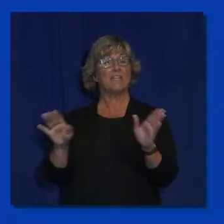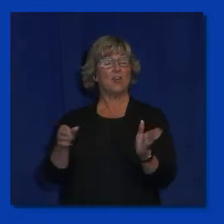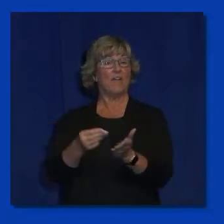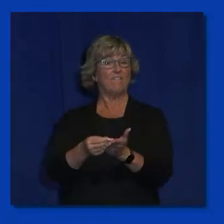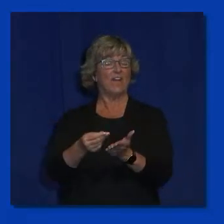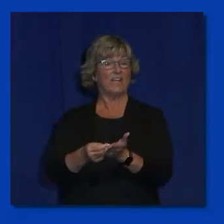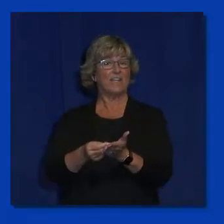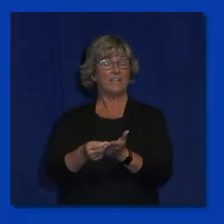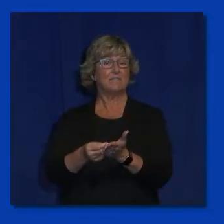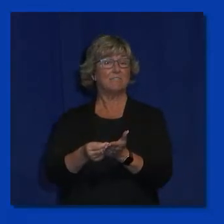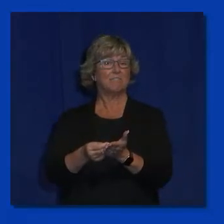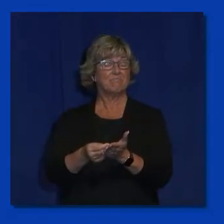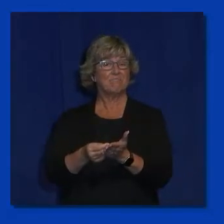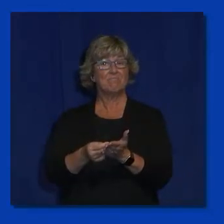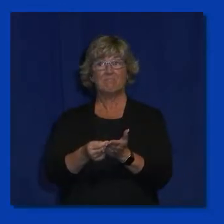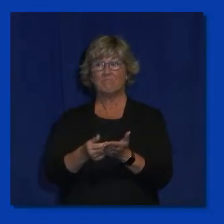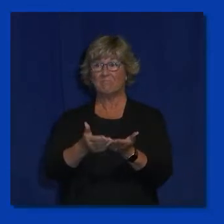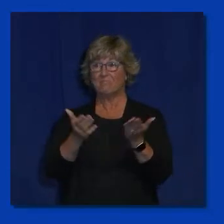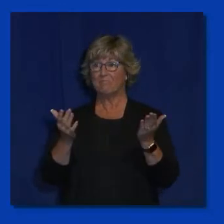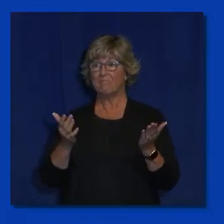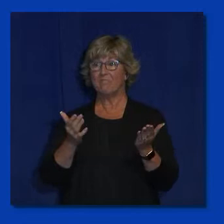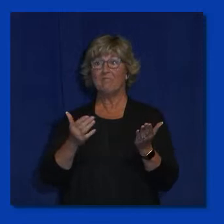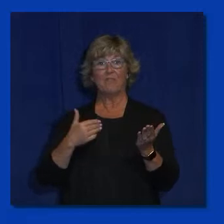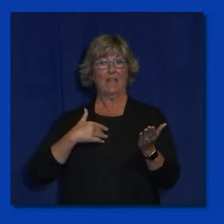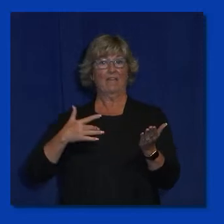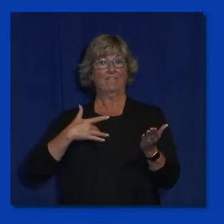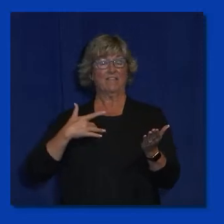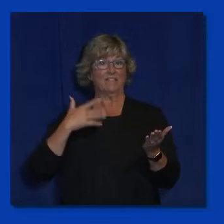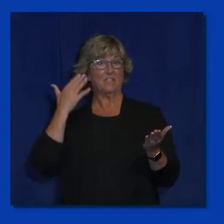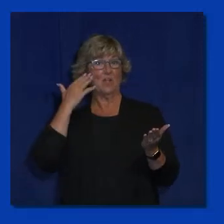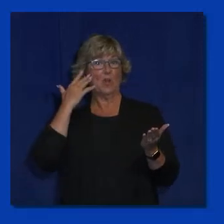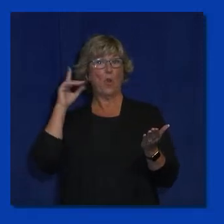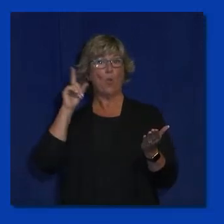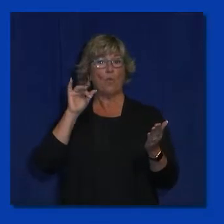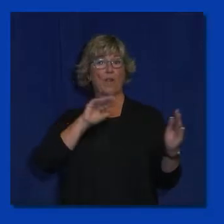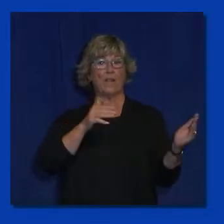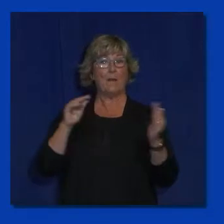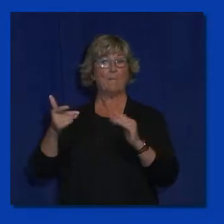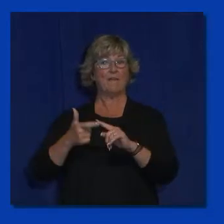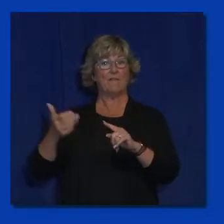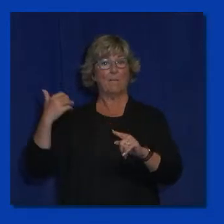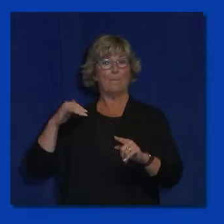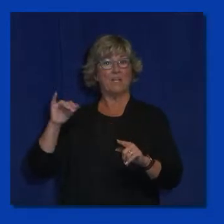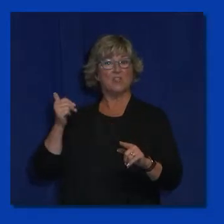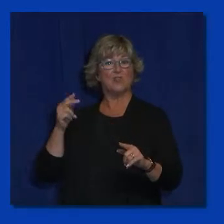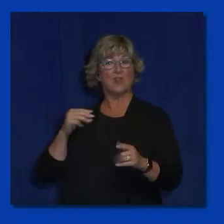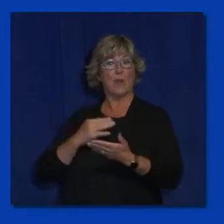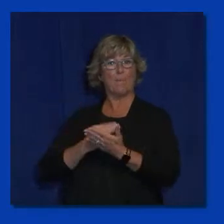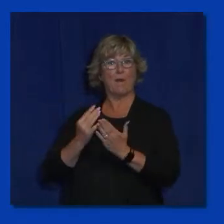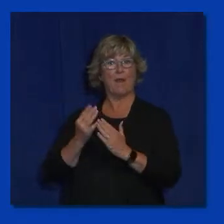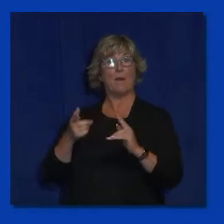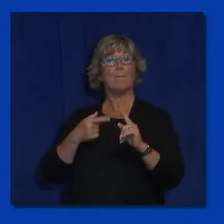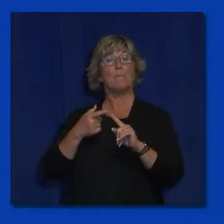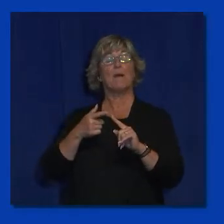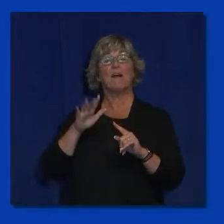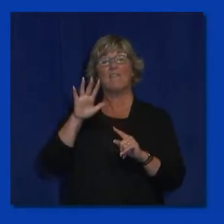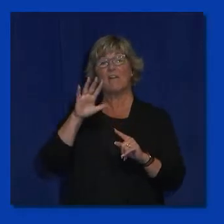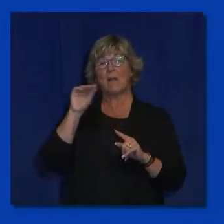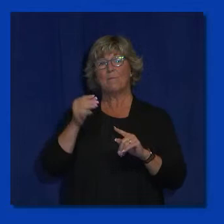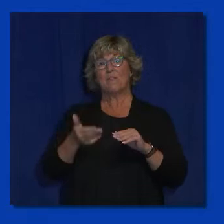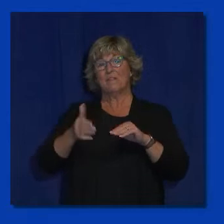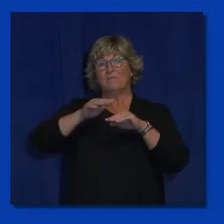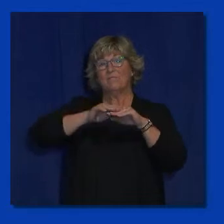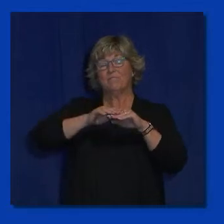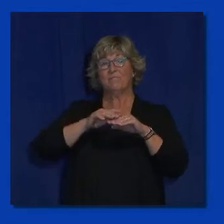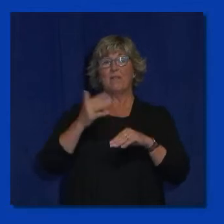Just so folks have a sense of where this is compared to the January budget. It's about 5% higher total budget,